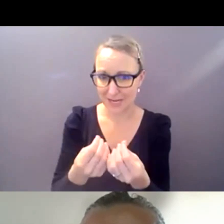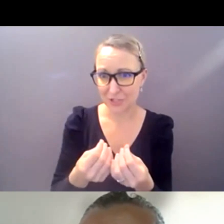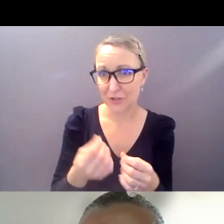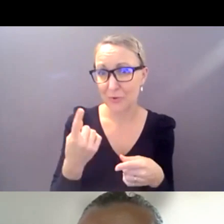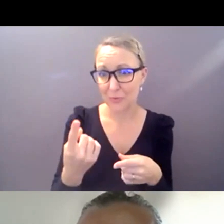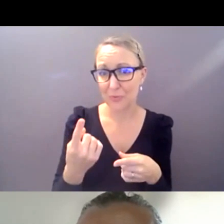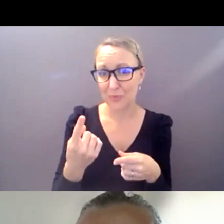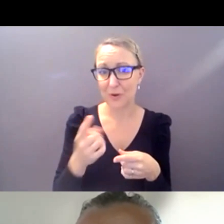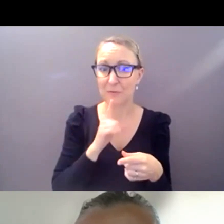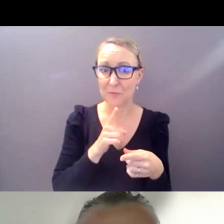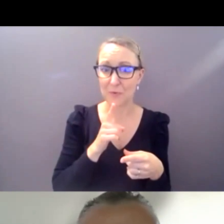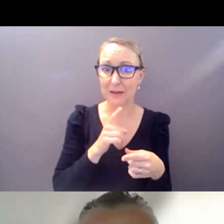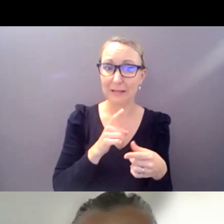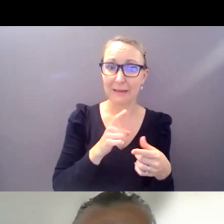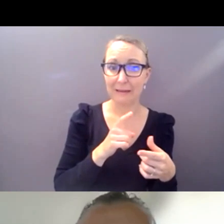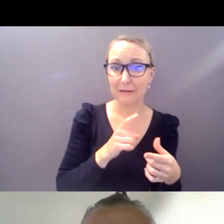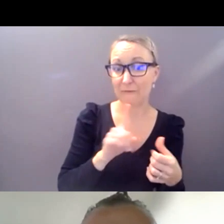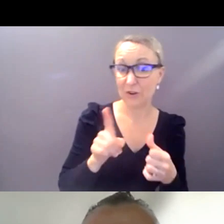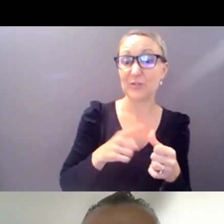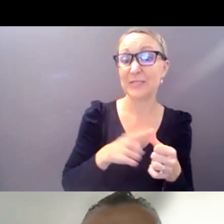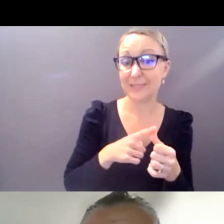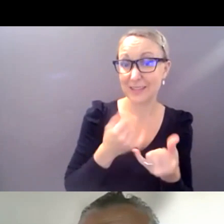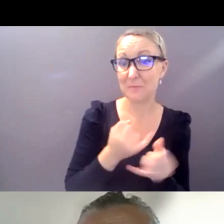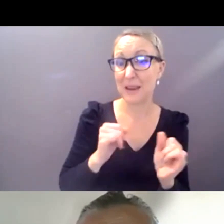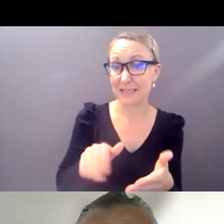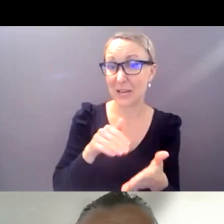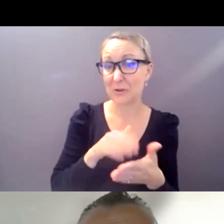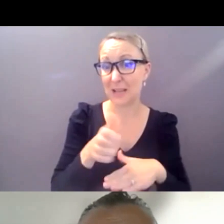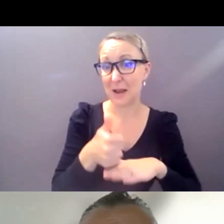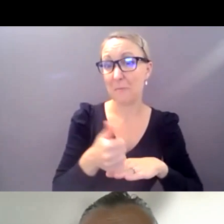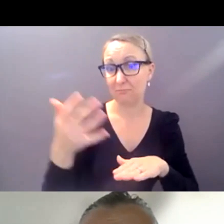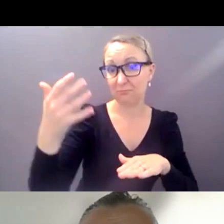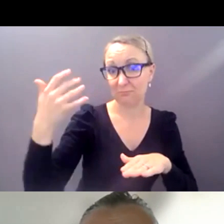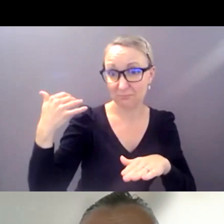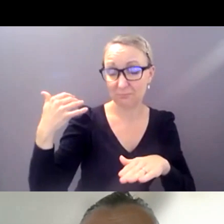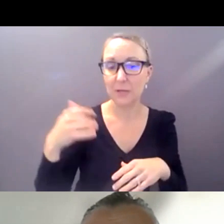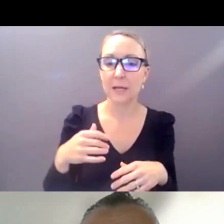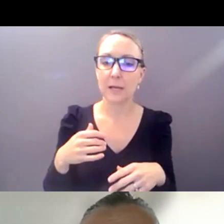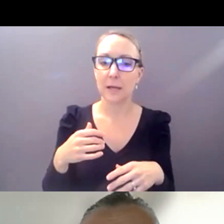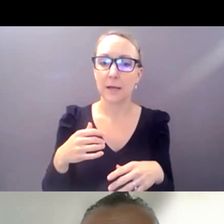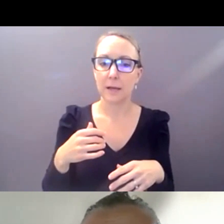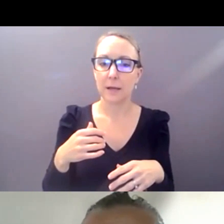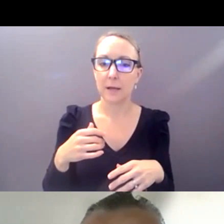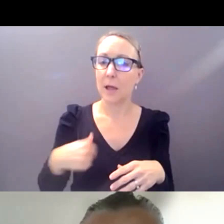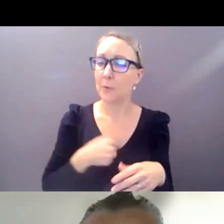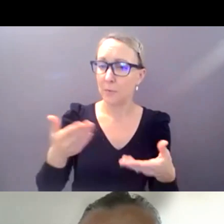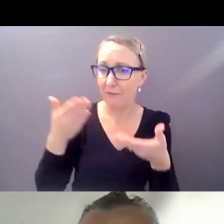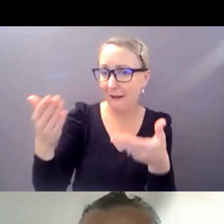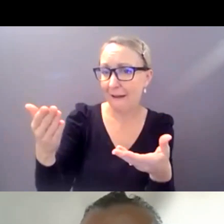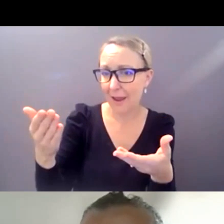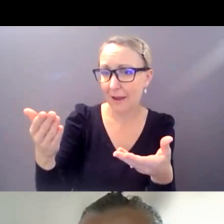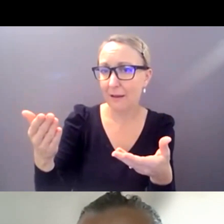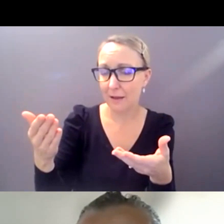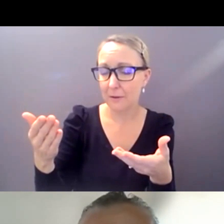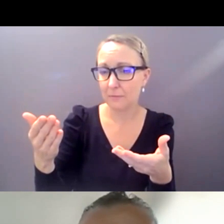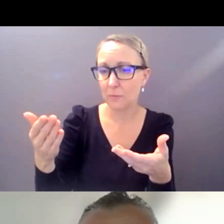the original disability rights movement in Berkeley. And Marin Aging and Adult Services acts as